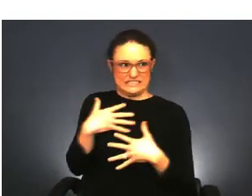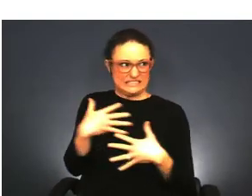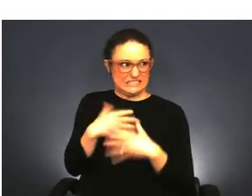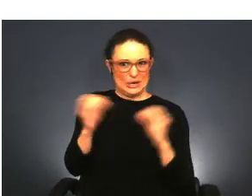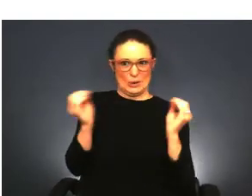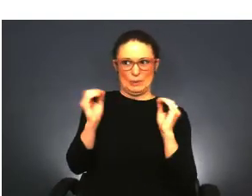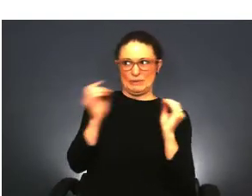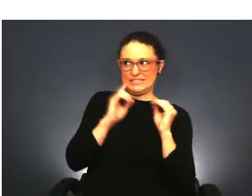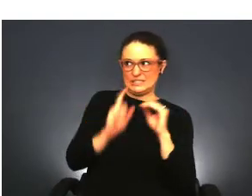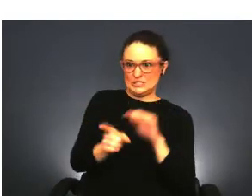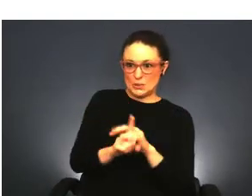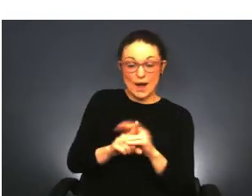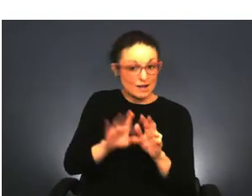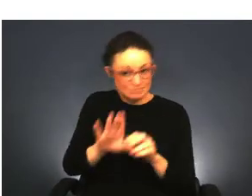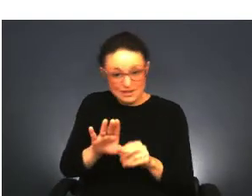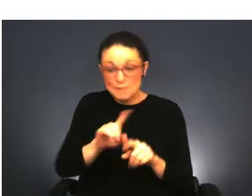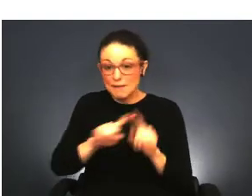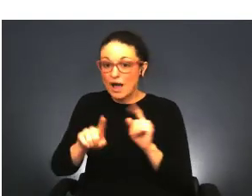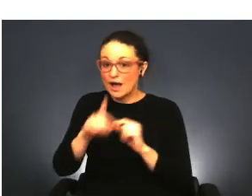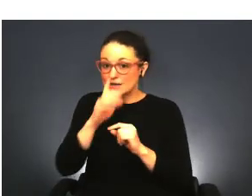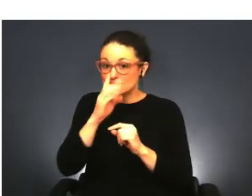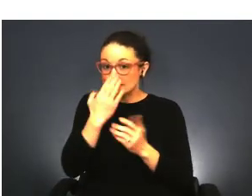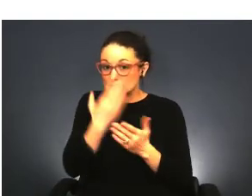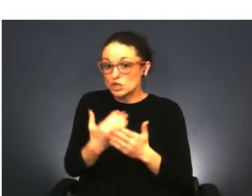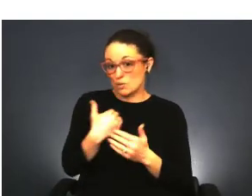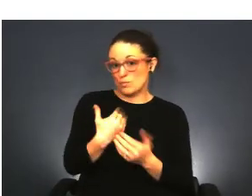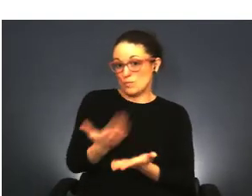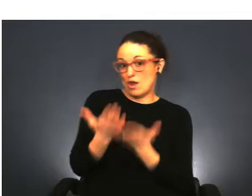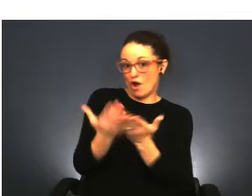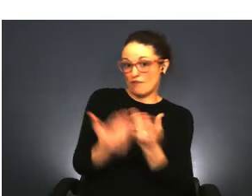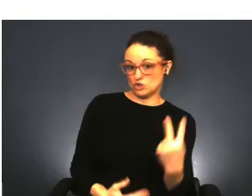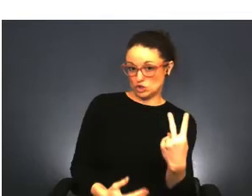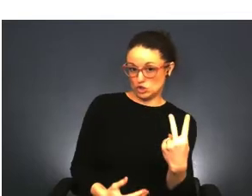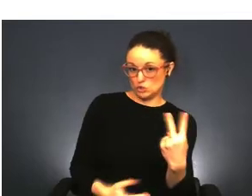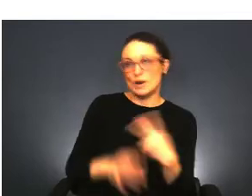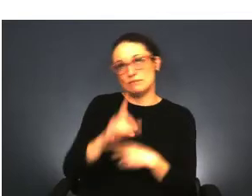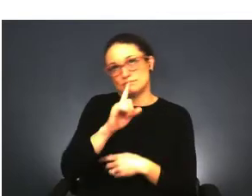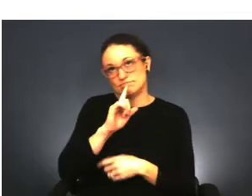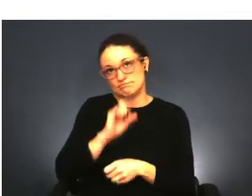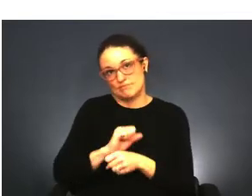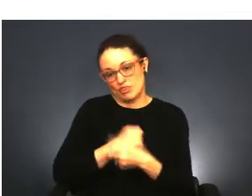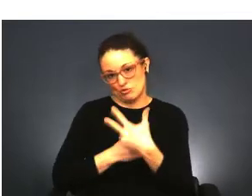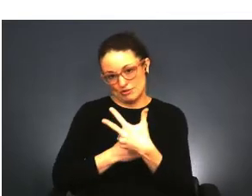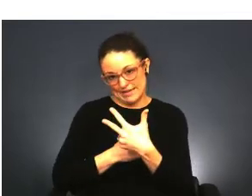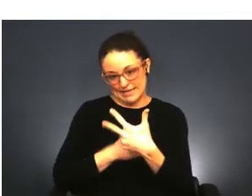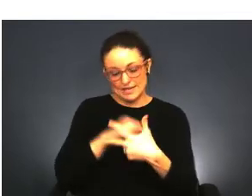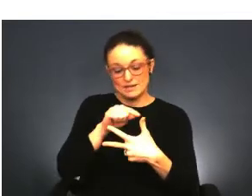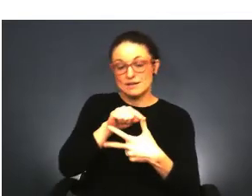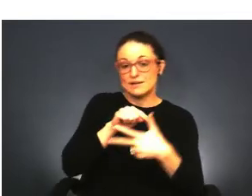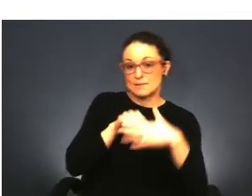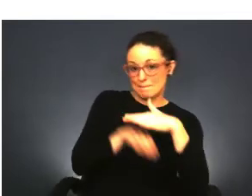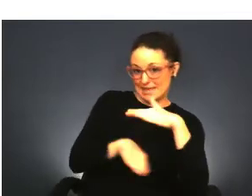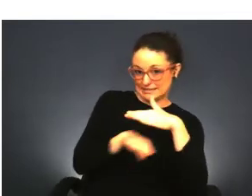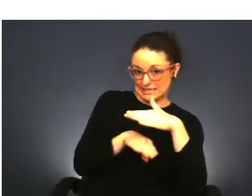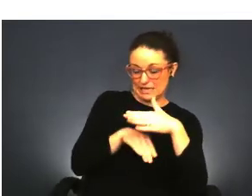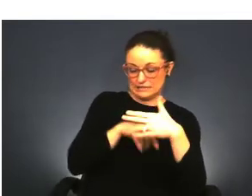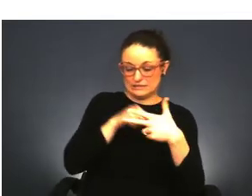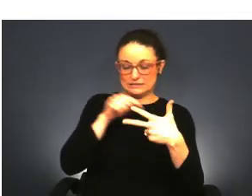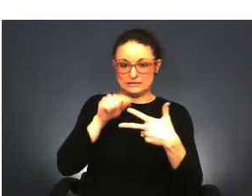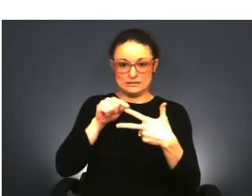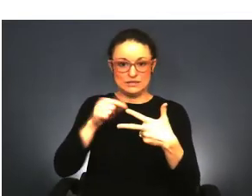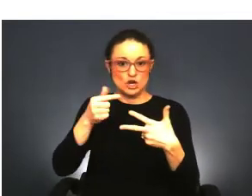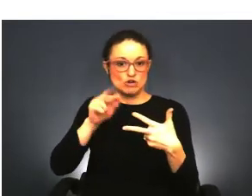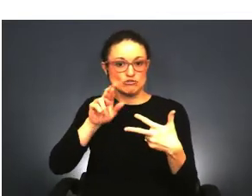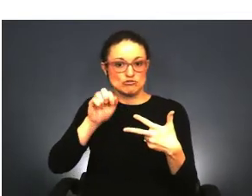one of these Gradebook workshops, we offer two. Well, actually, we offer three. One is basics, one is Gradebook